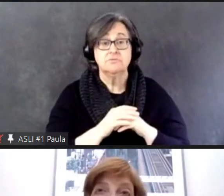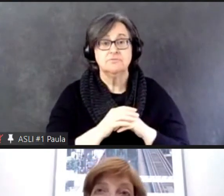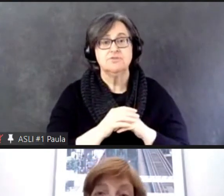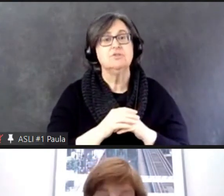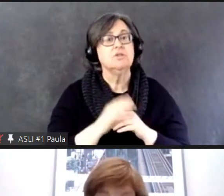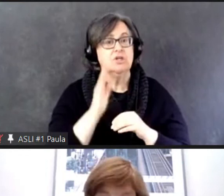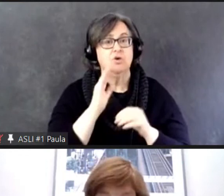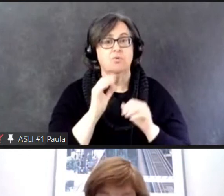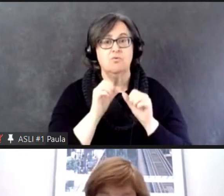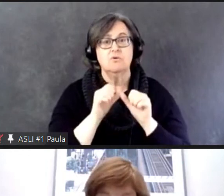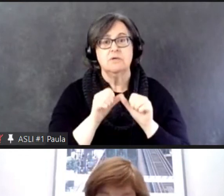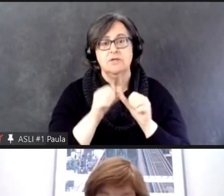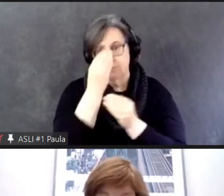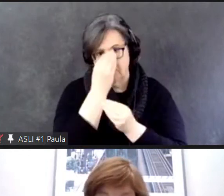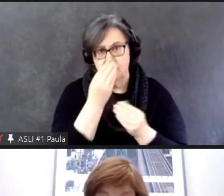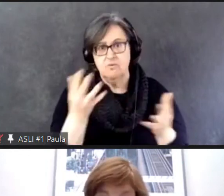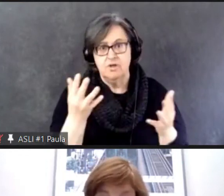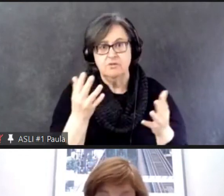keep the board apprised as those continue.